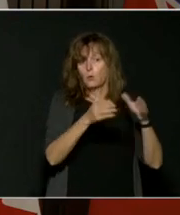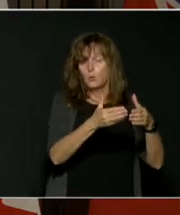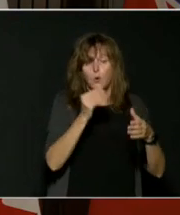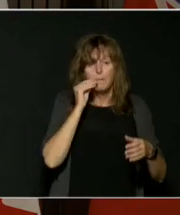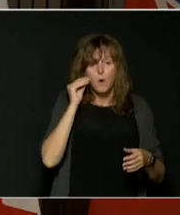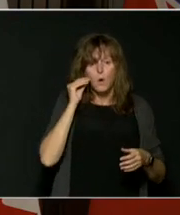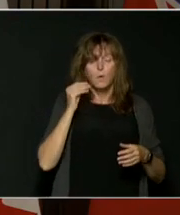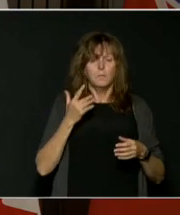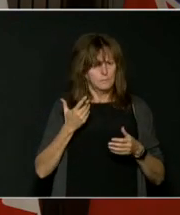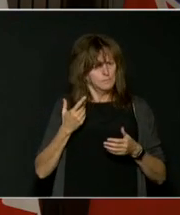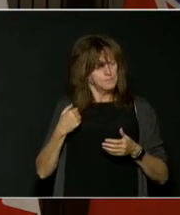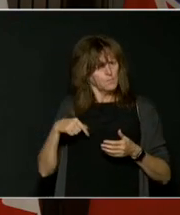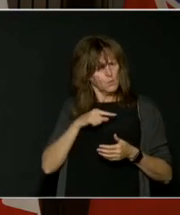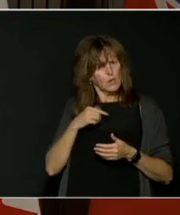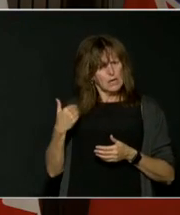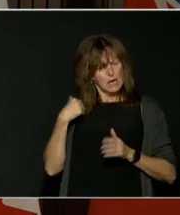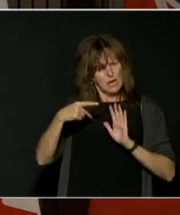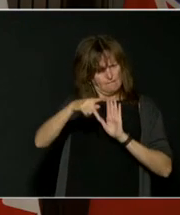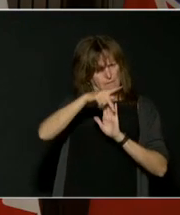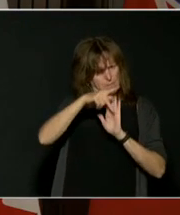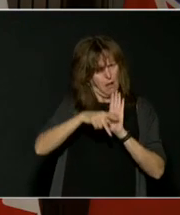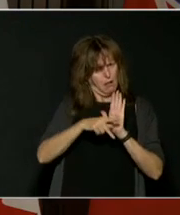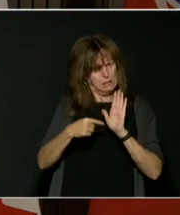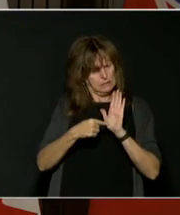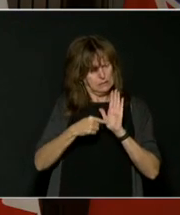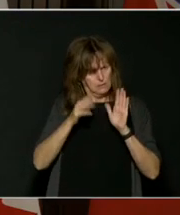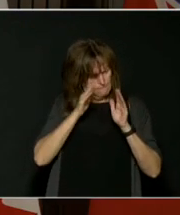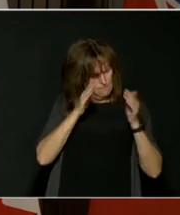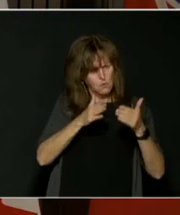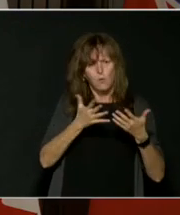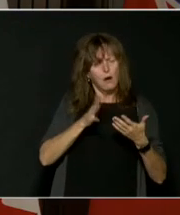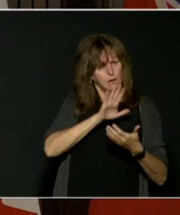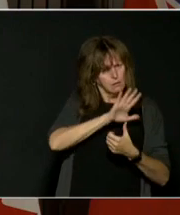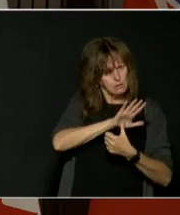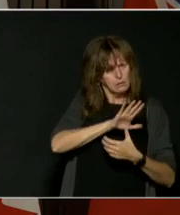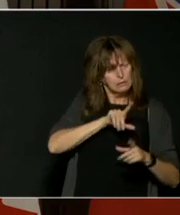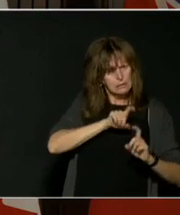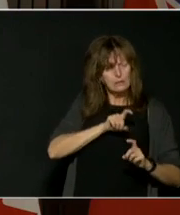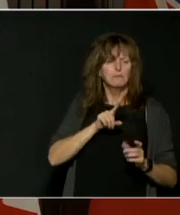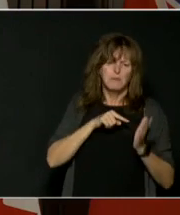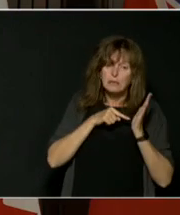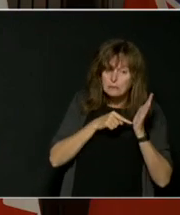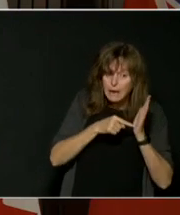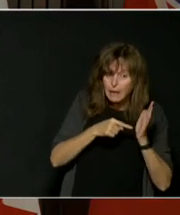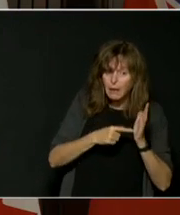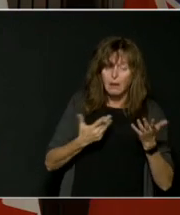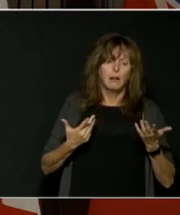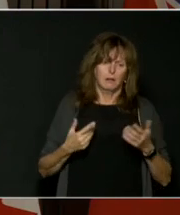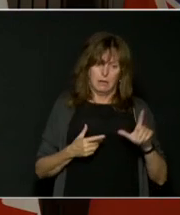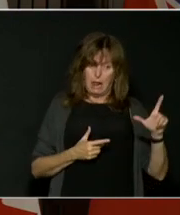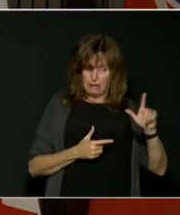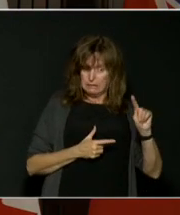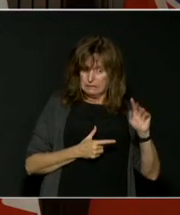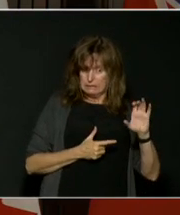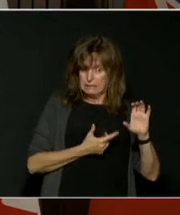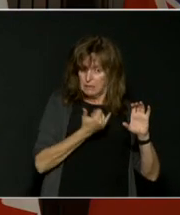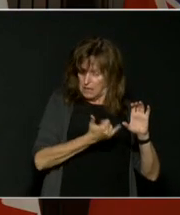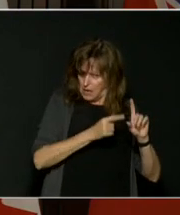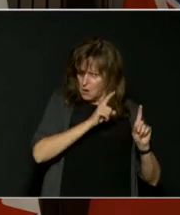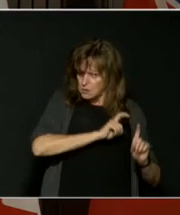targeted testing. So, for example, currently it is long-term care, some other congregate settings,